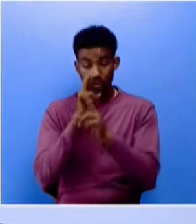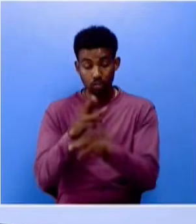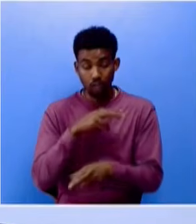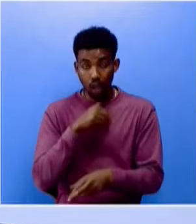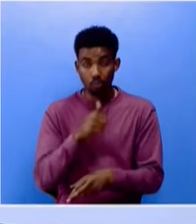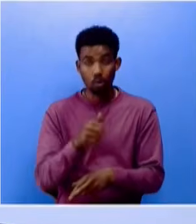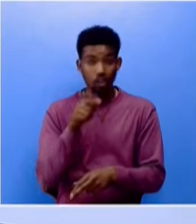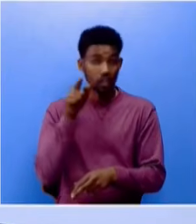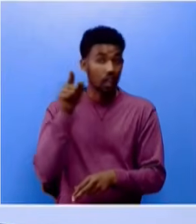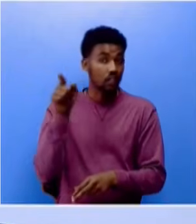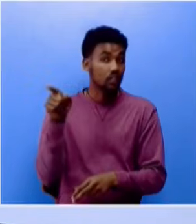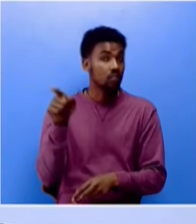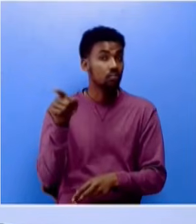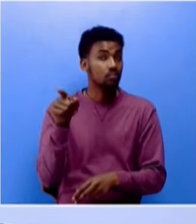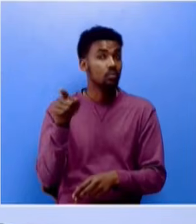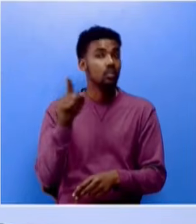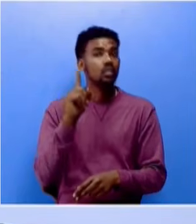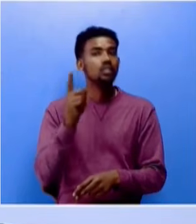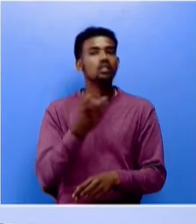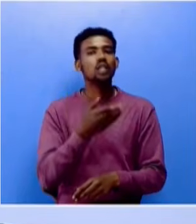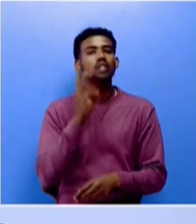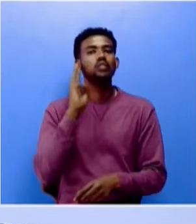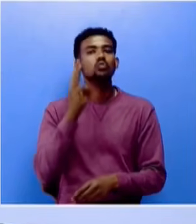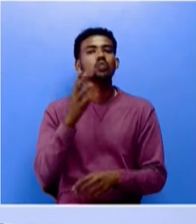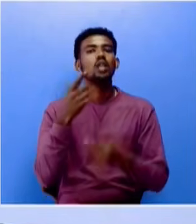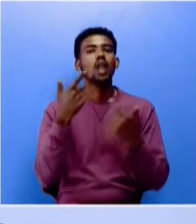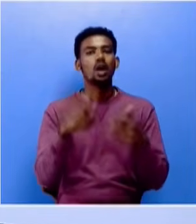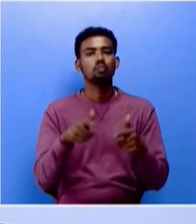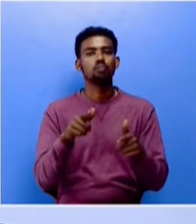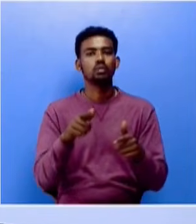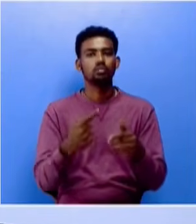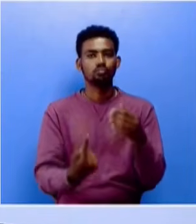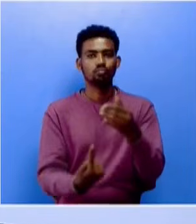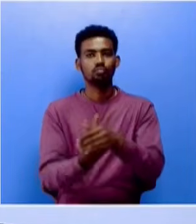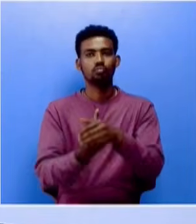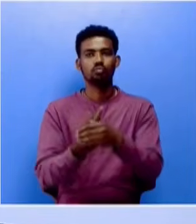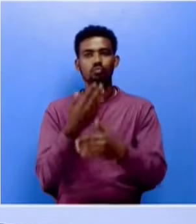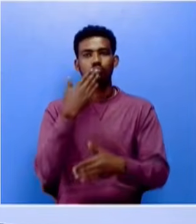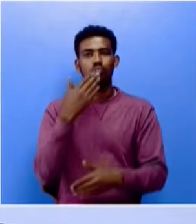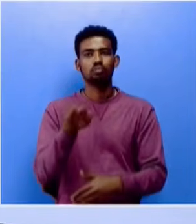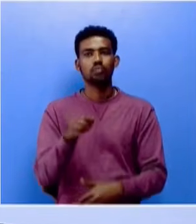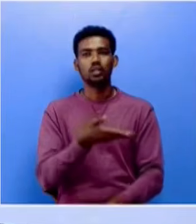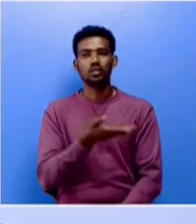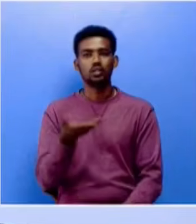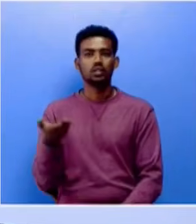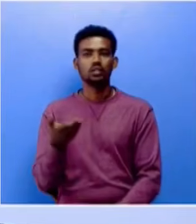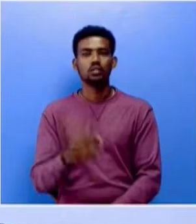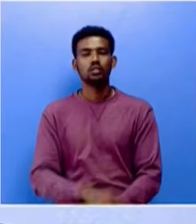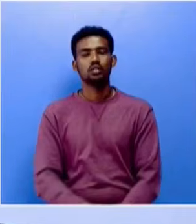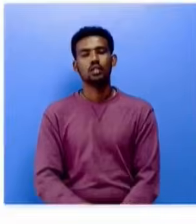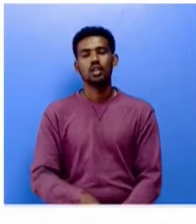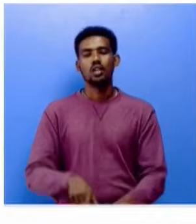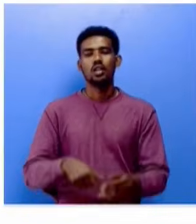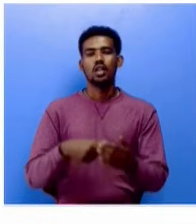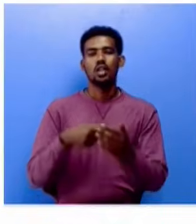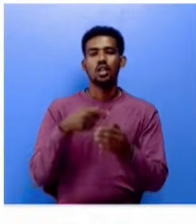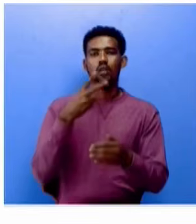him, something will happen. Something bad will happen. Is it clear? Okay, for this